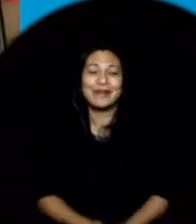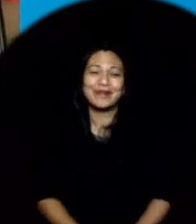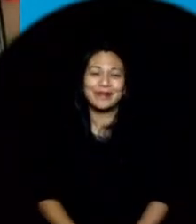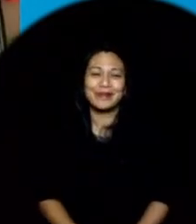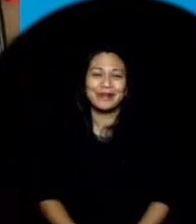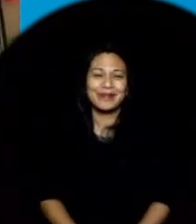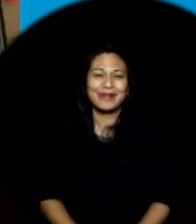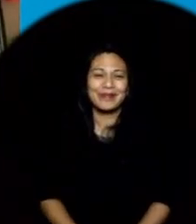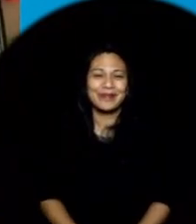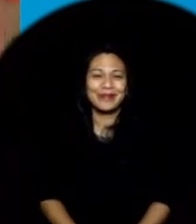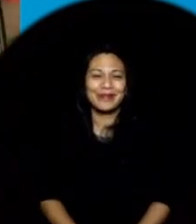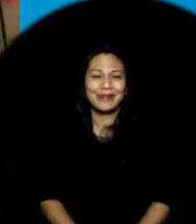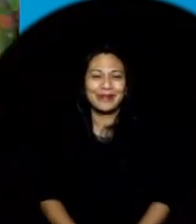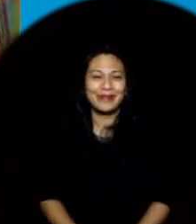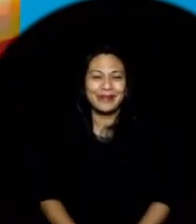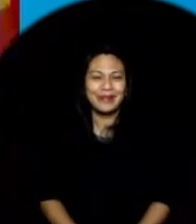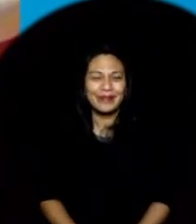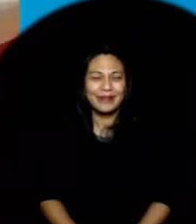started.